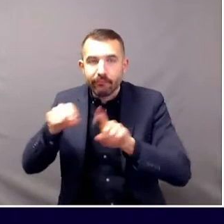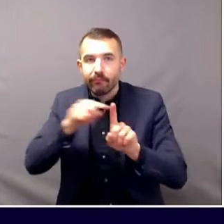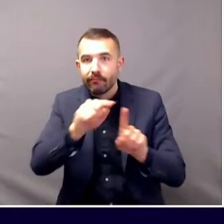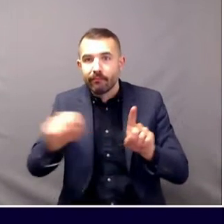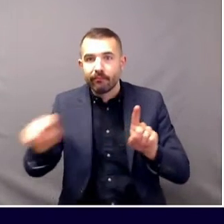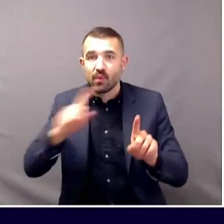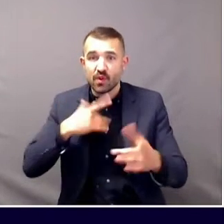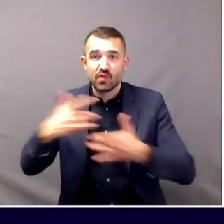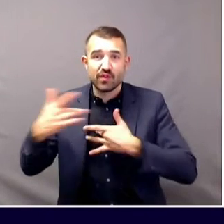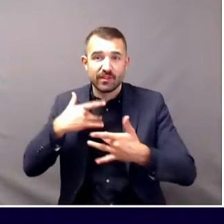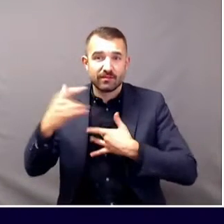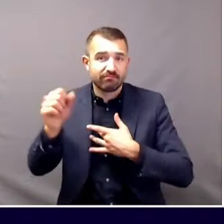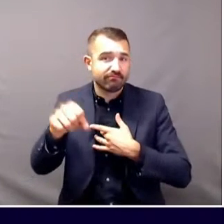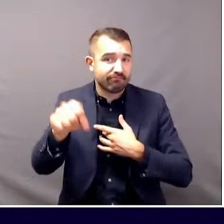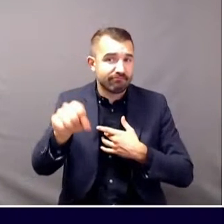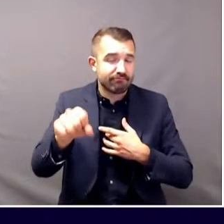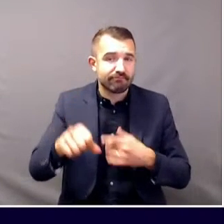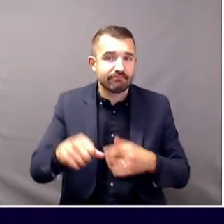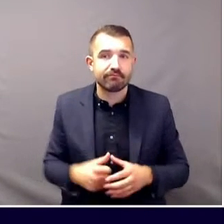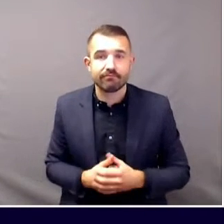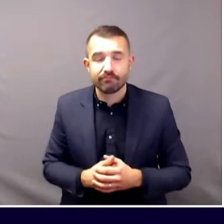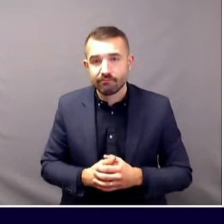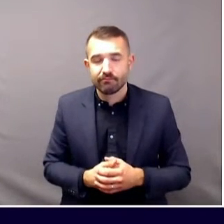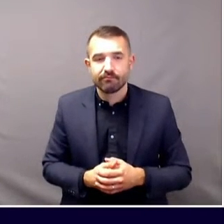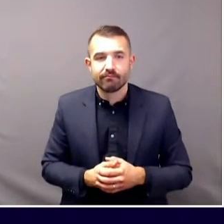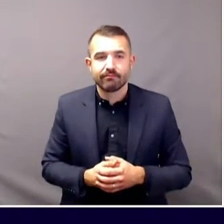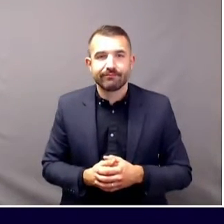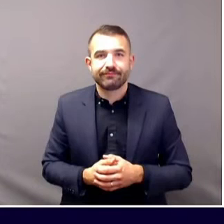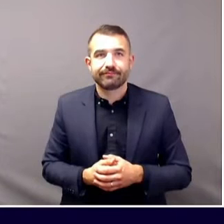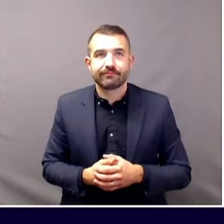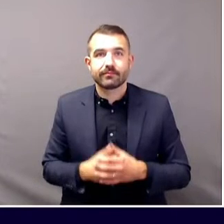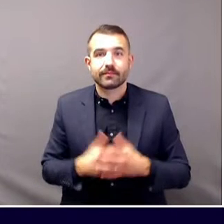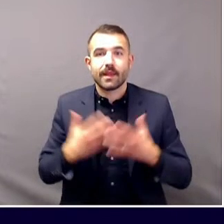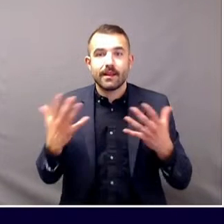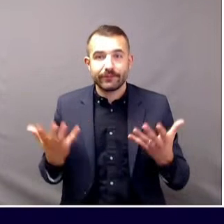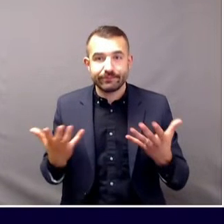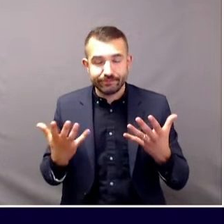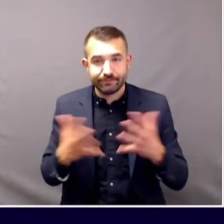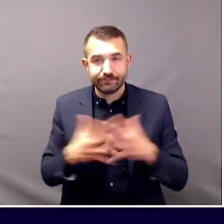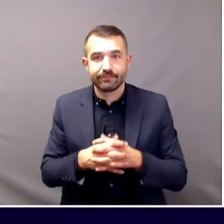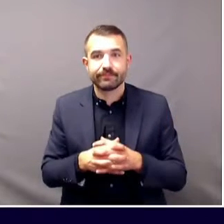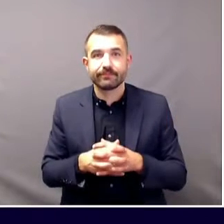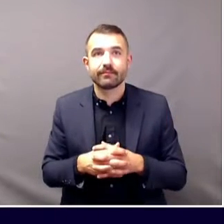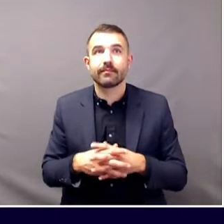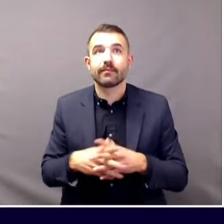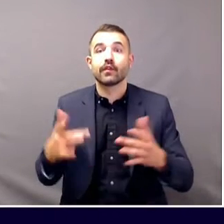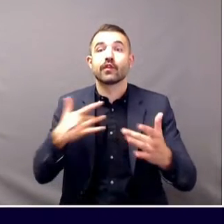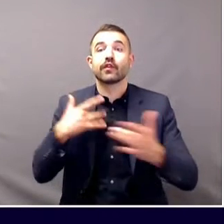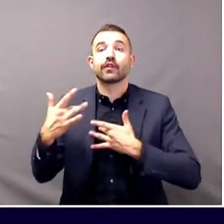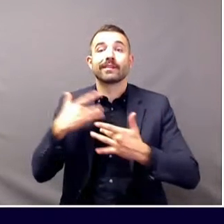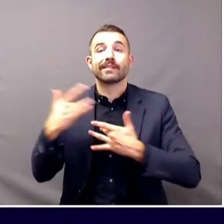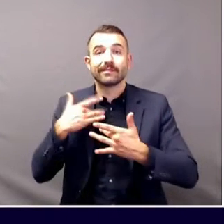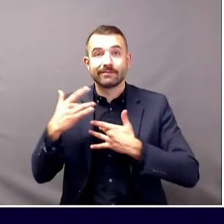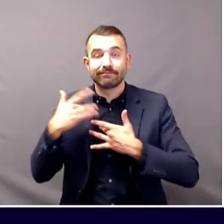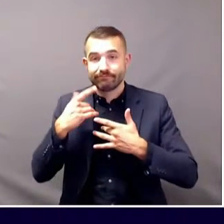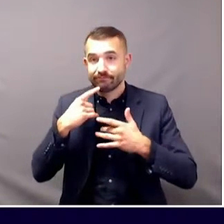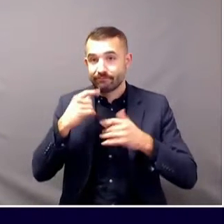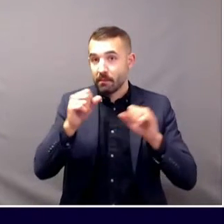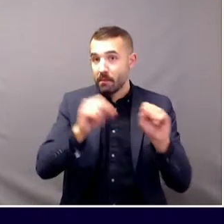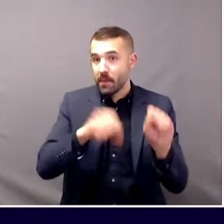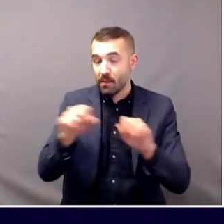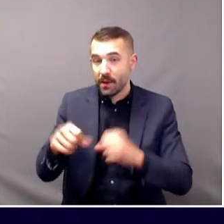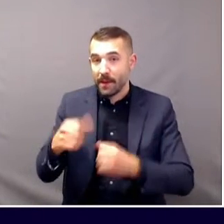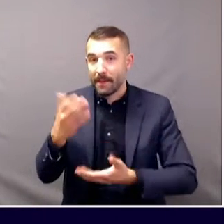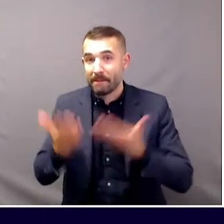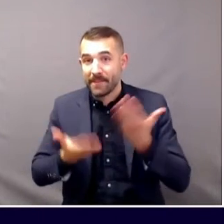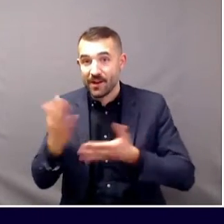that we are concerned that this outbreak may be related to attendance at a party.